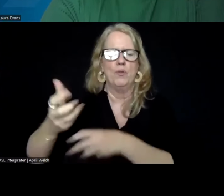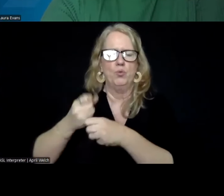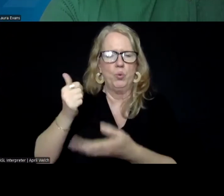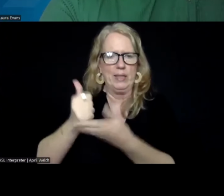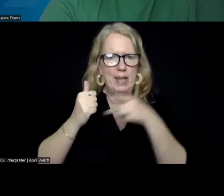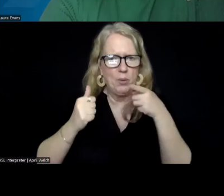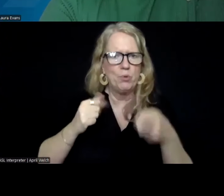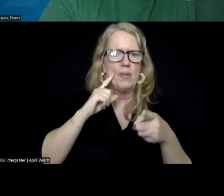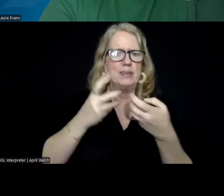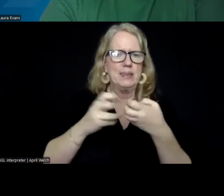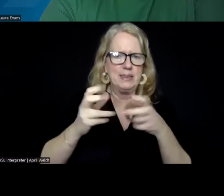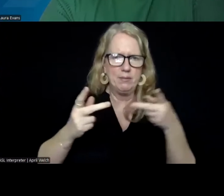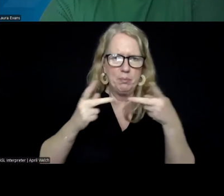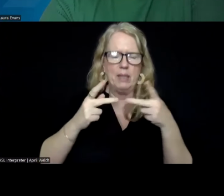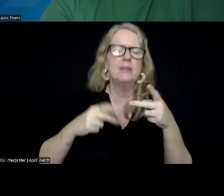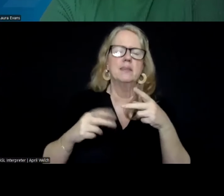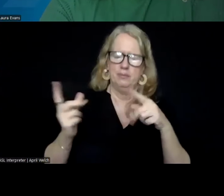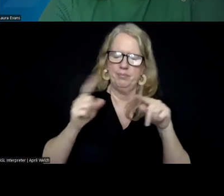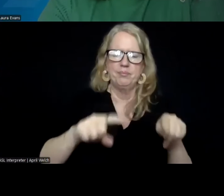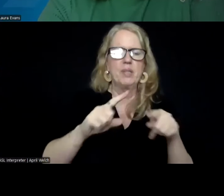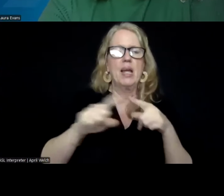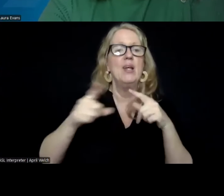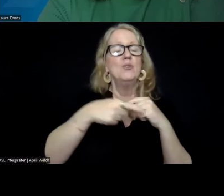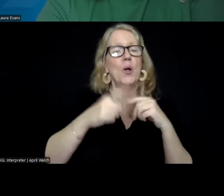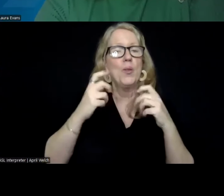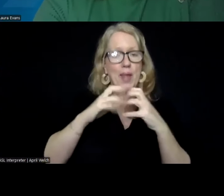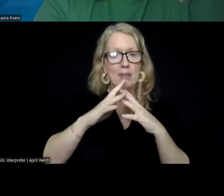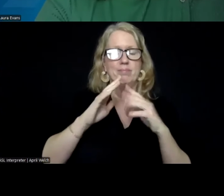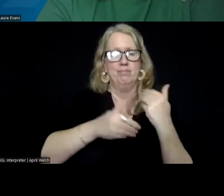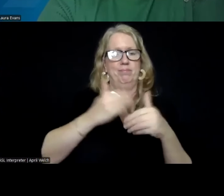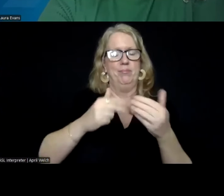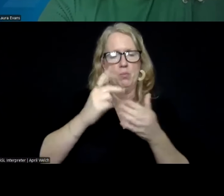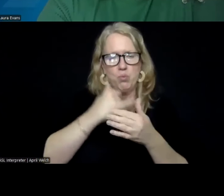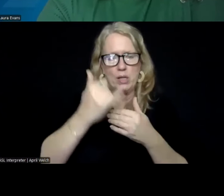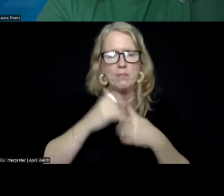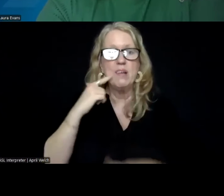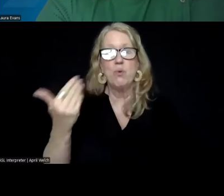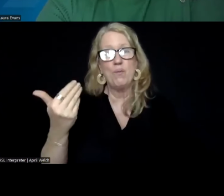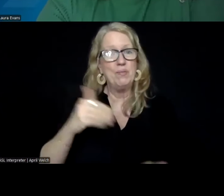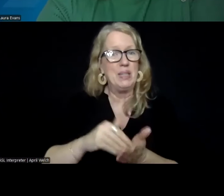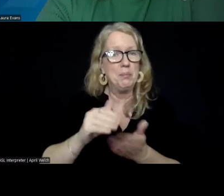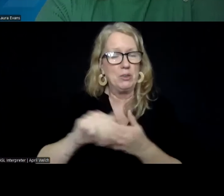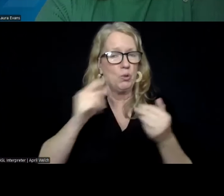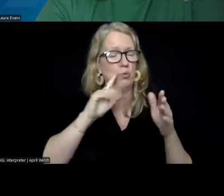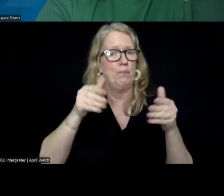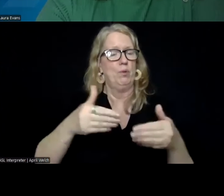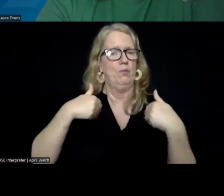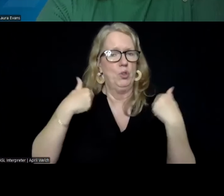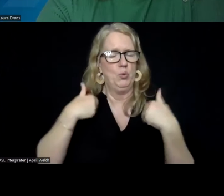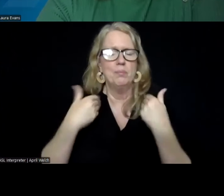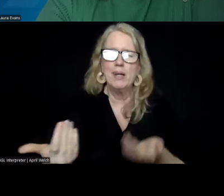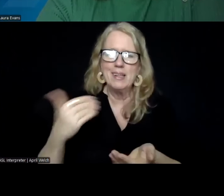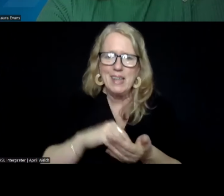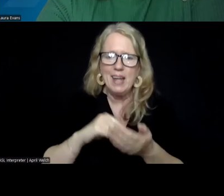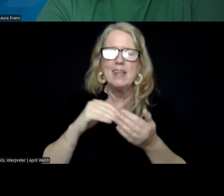need. So in lieu of that, the county is expediting a project for $15 million focused in on youth. But again, I think